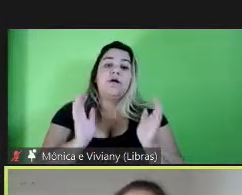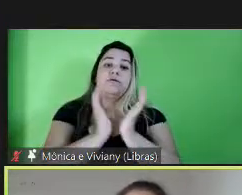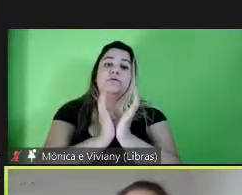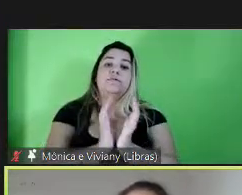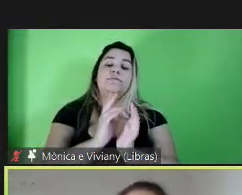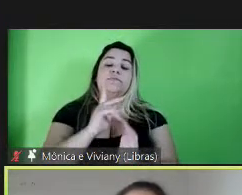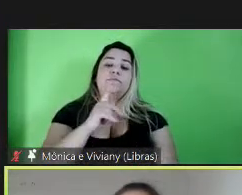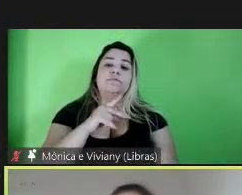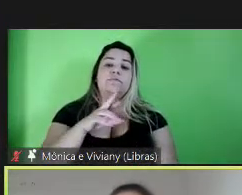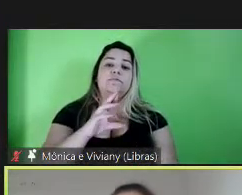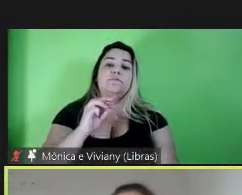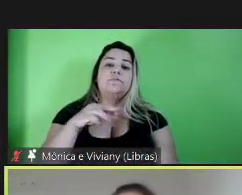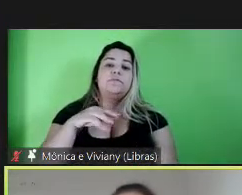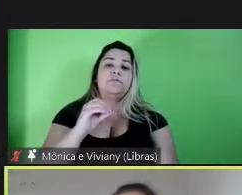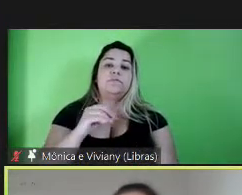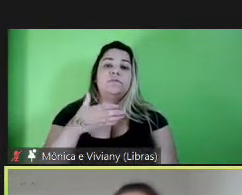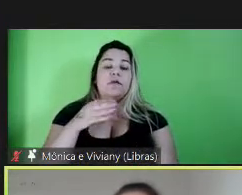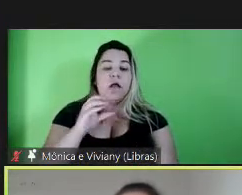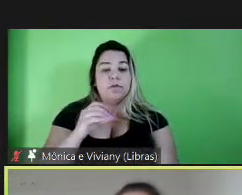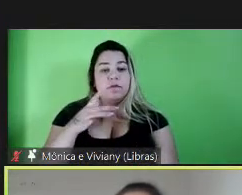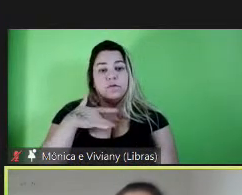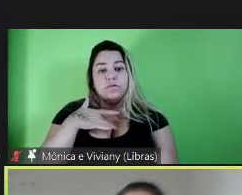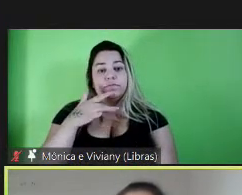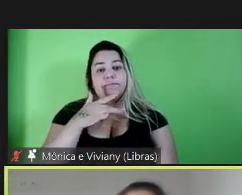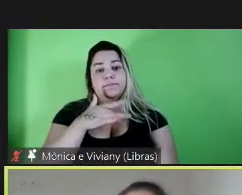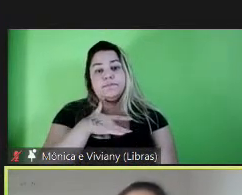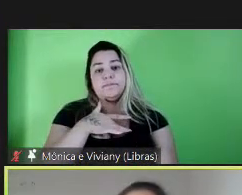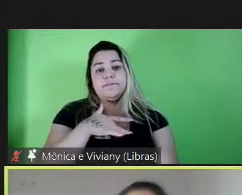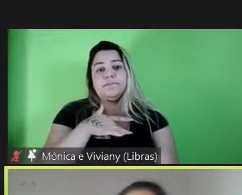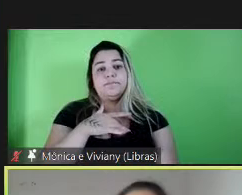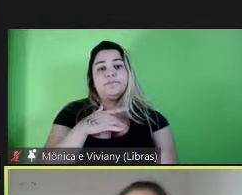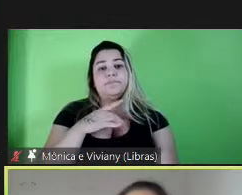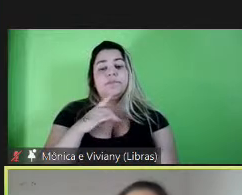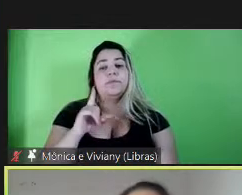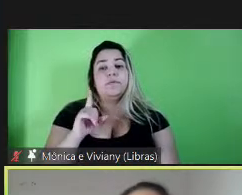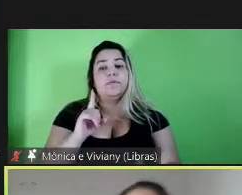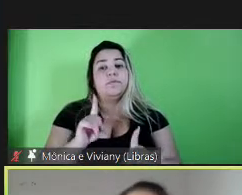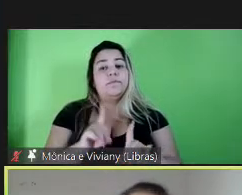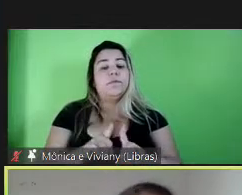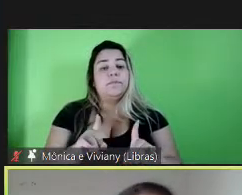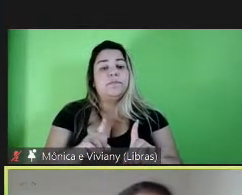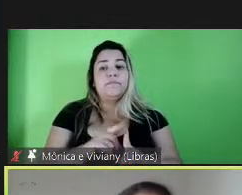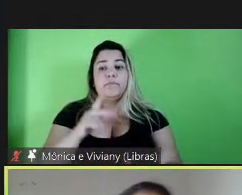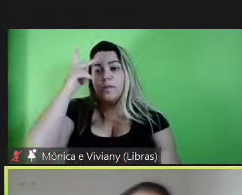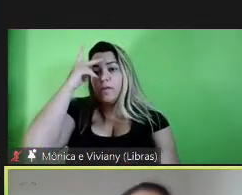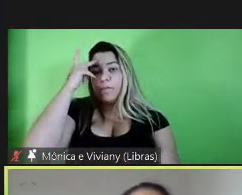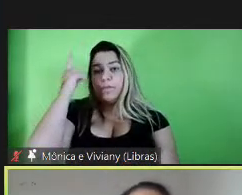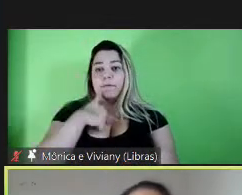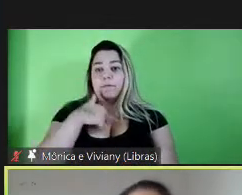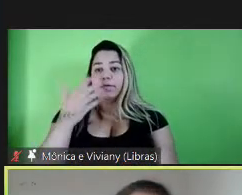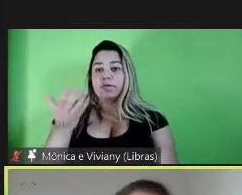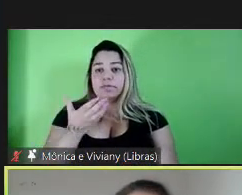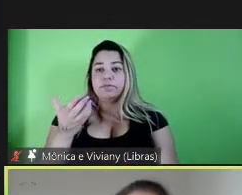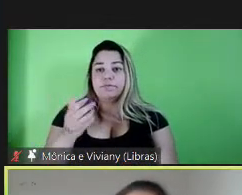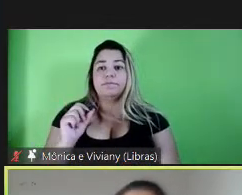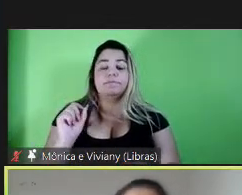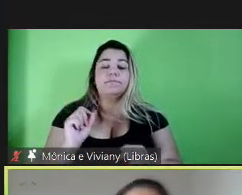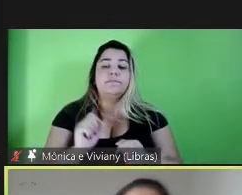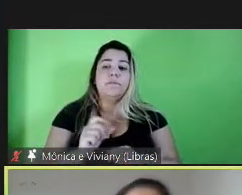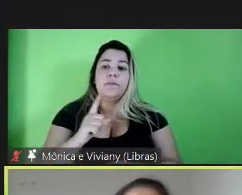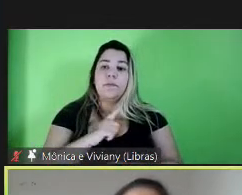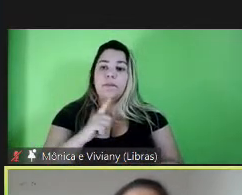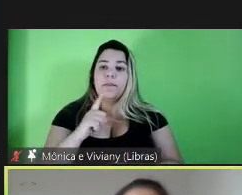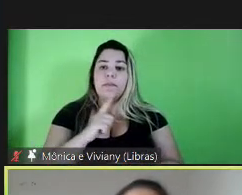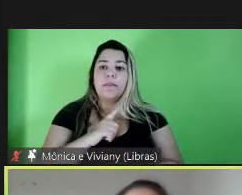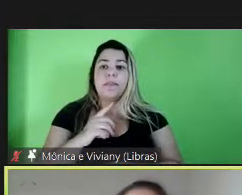Here, there are also groups to promote health. So one of the things that we identified, and most of the times people say, I want to do this